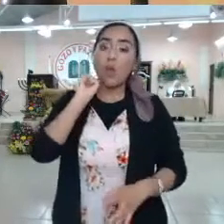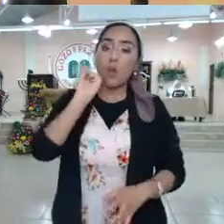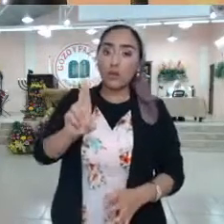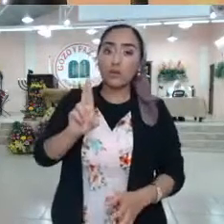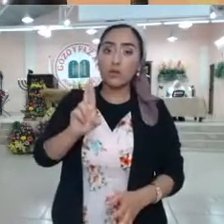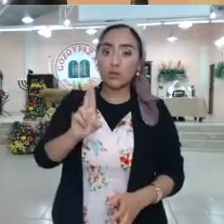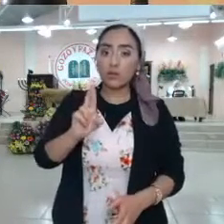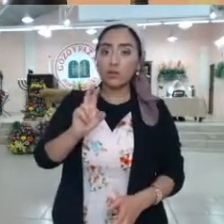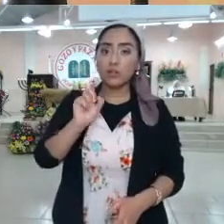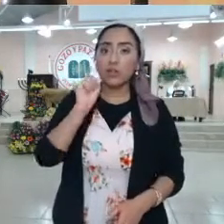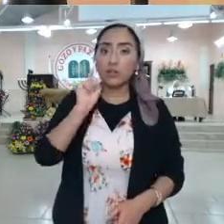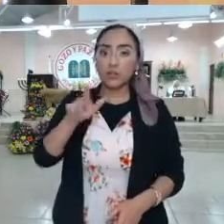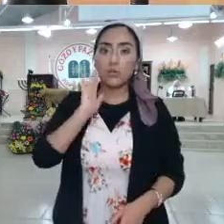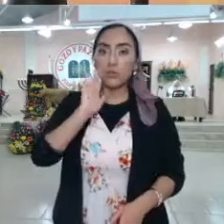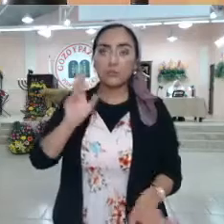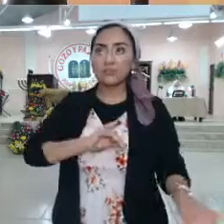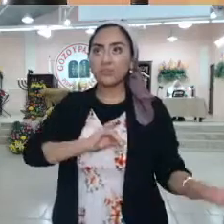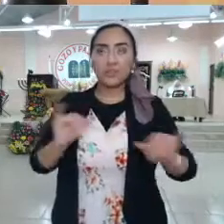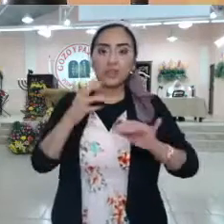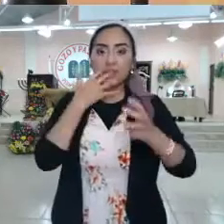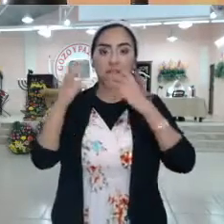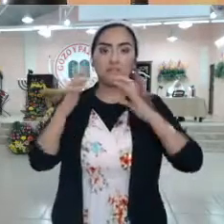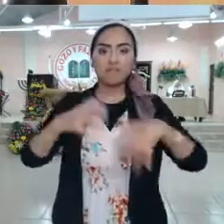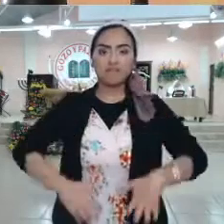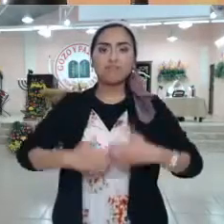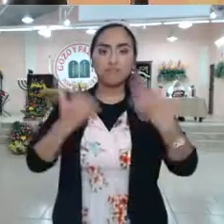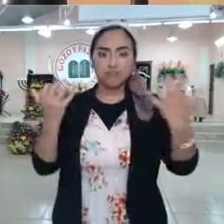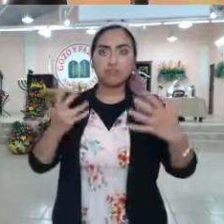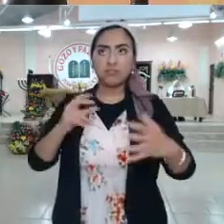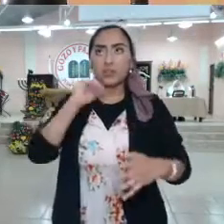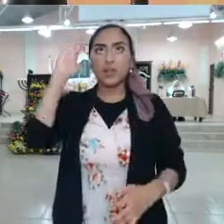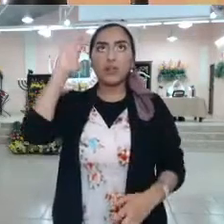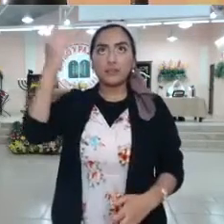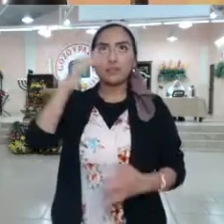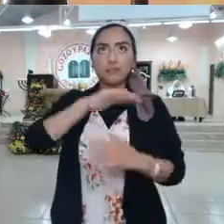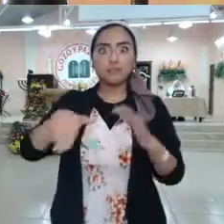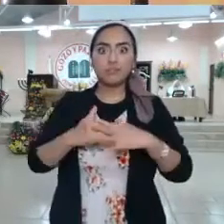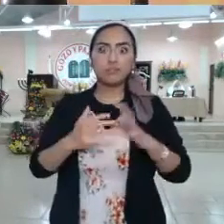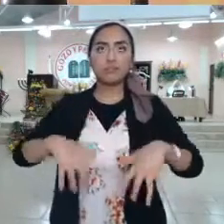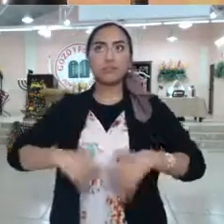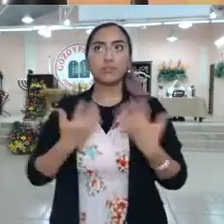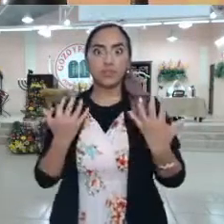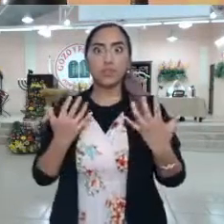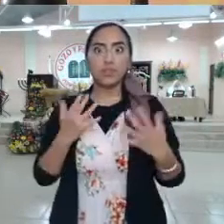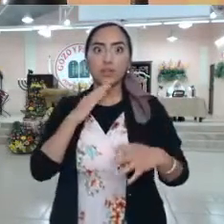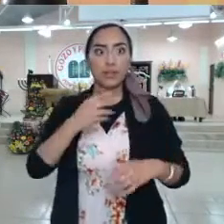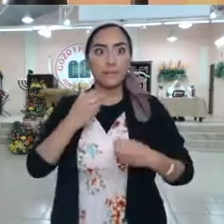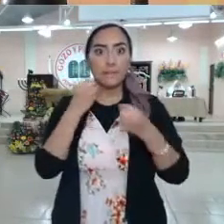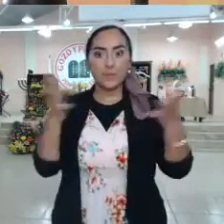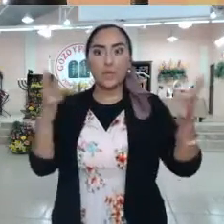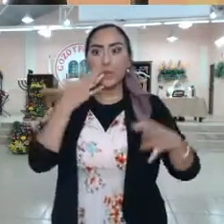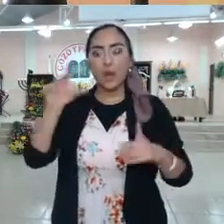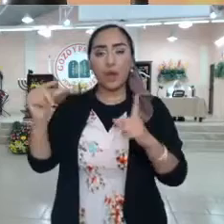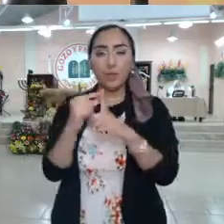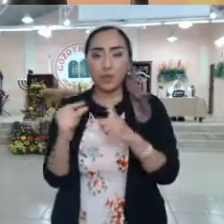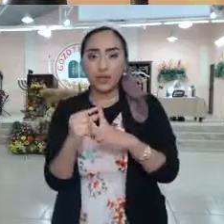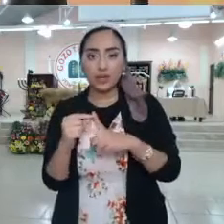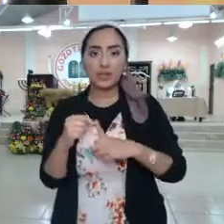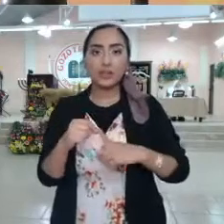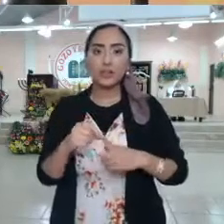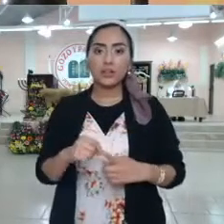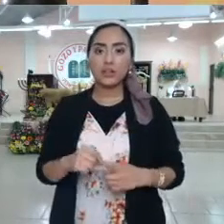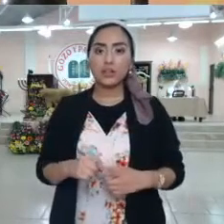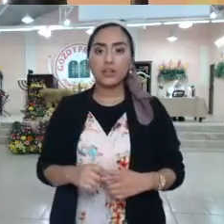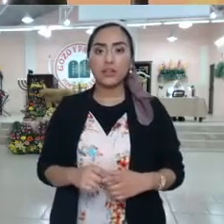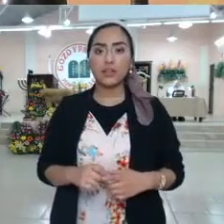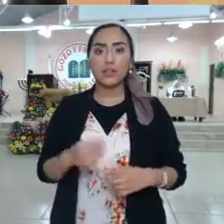it, or you're going to be the same person that gets mad, that gets desperate of everything, that is mad, that curses, that is